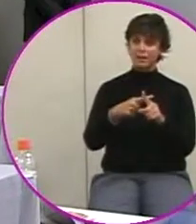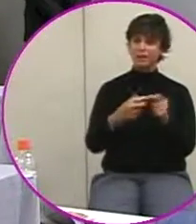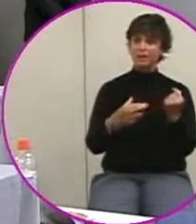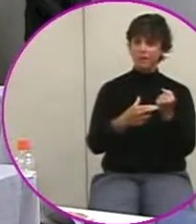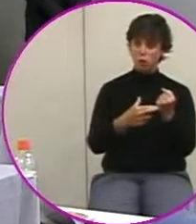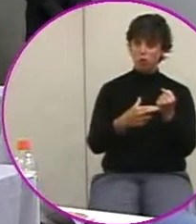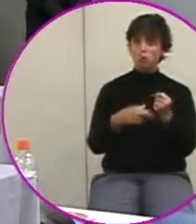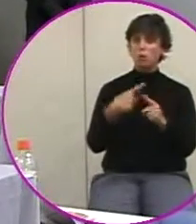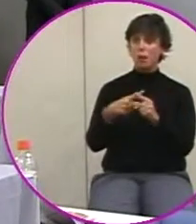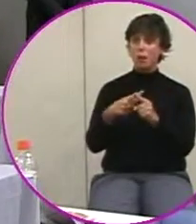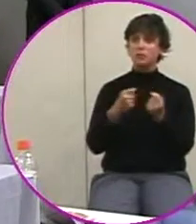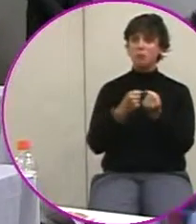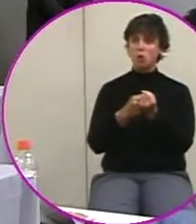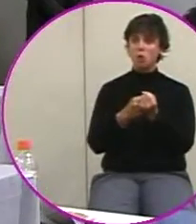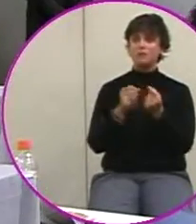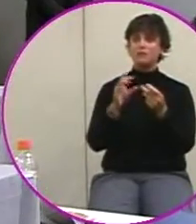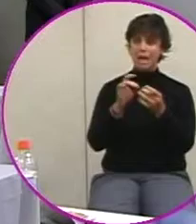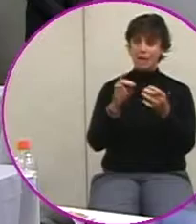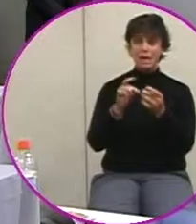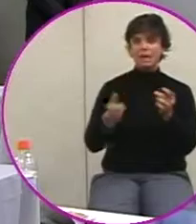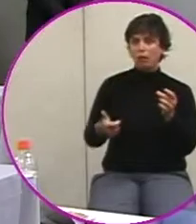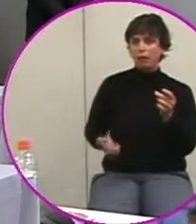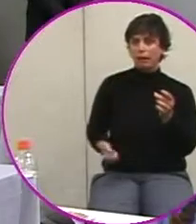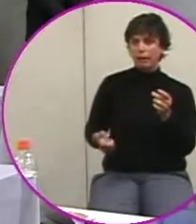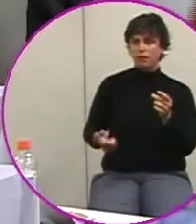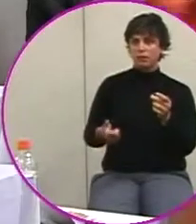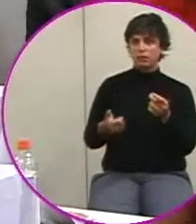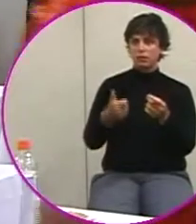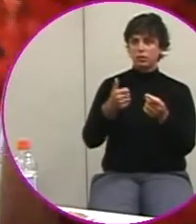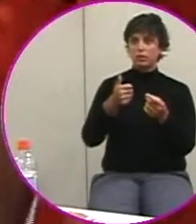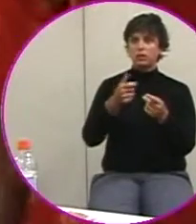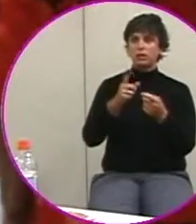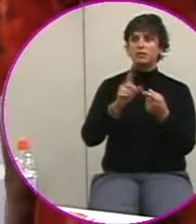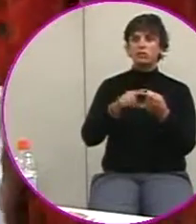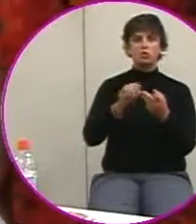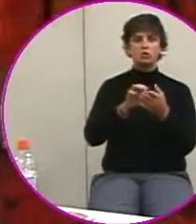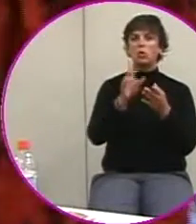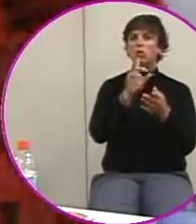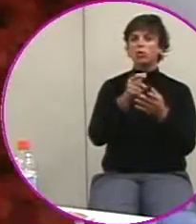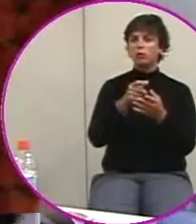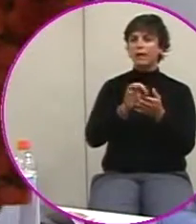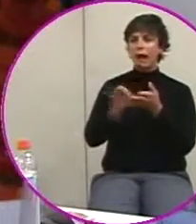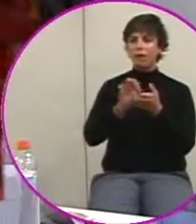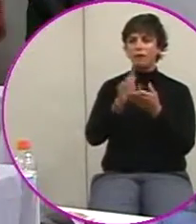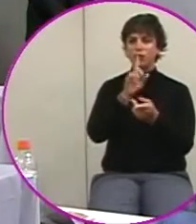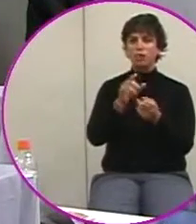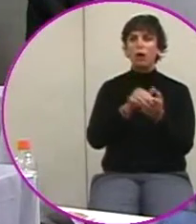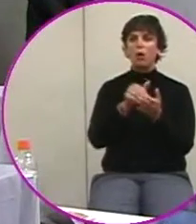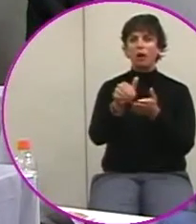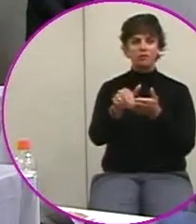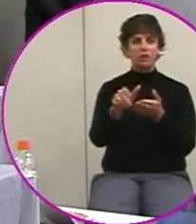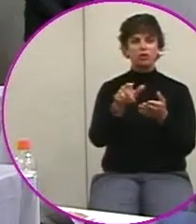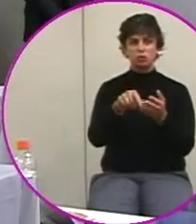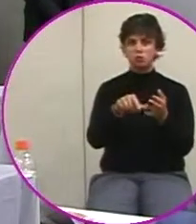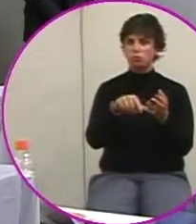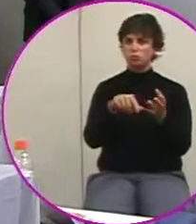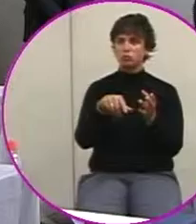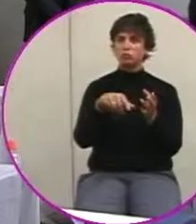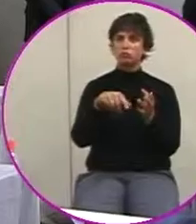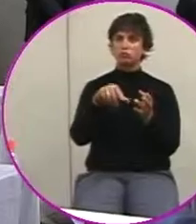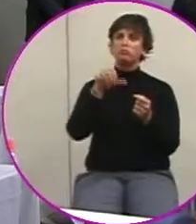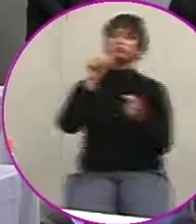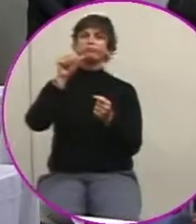a positive supportive statement to a student, and that will help you kind of track for yourself how often you're giving out